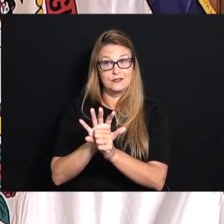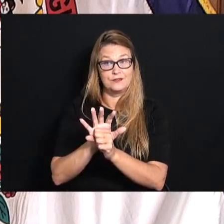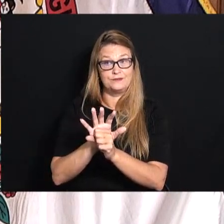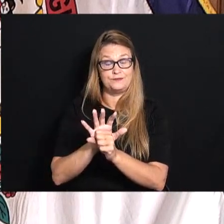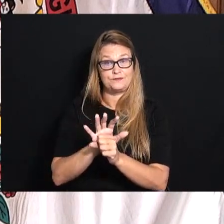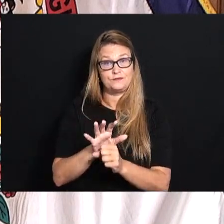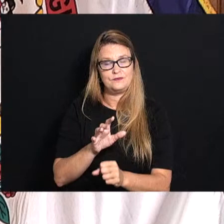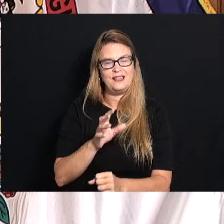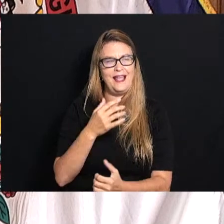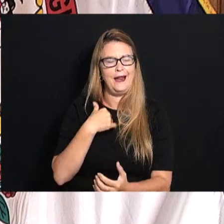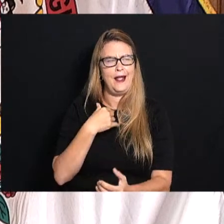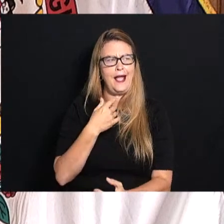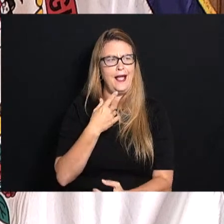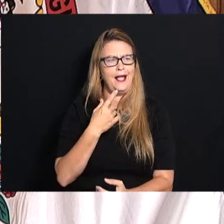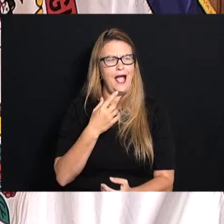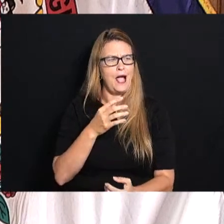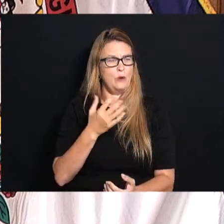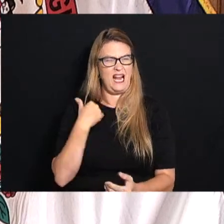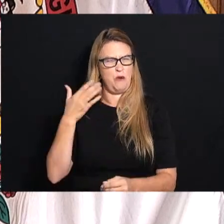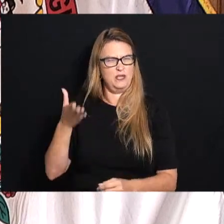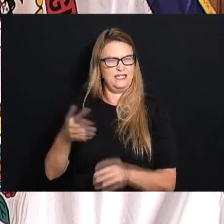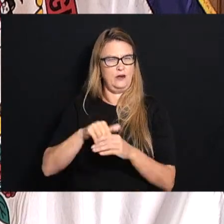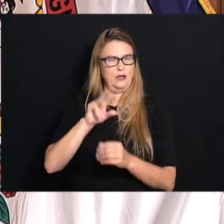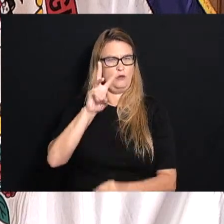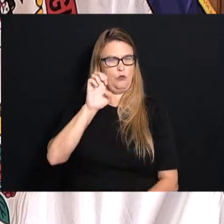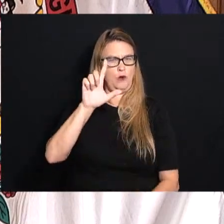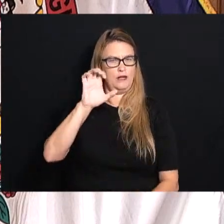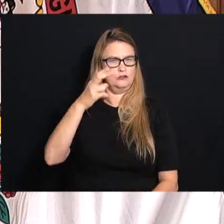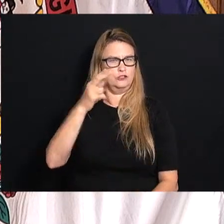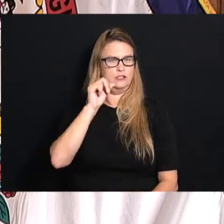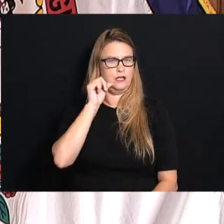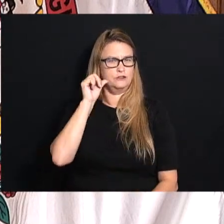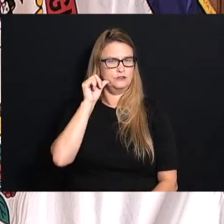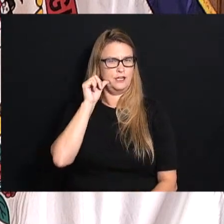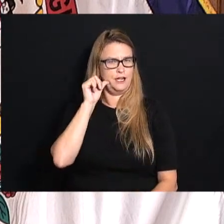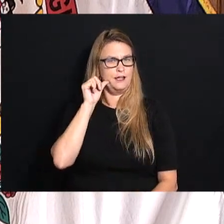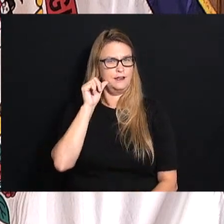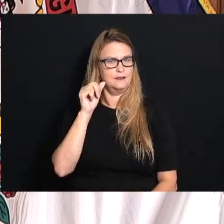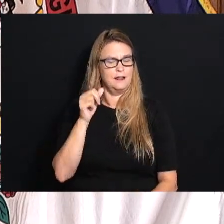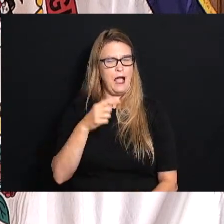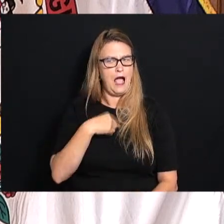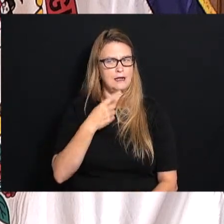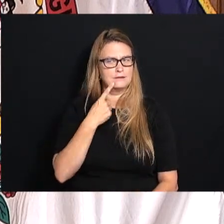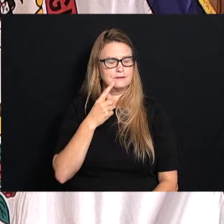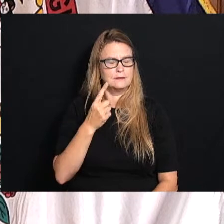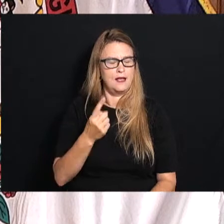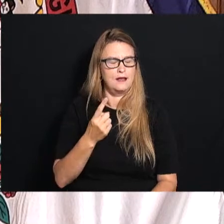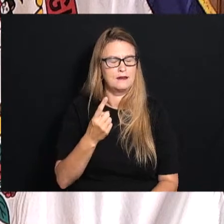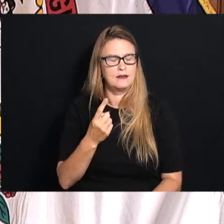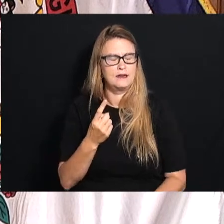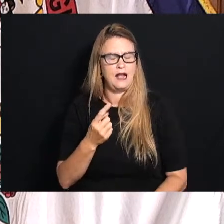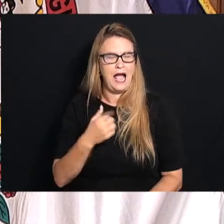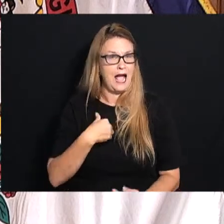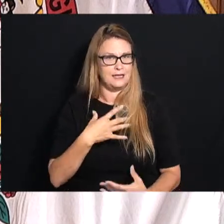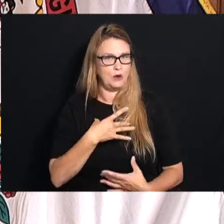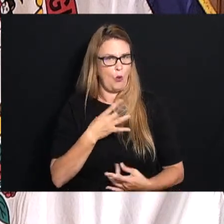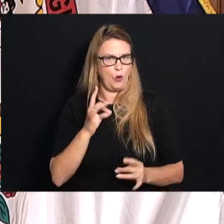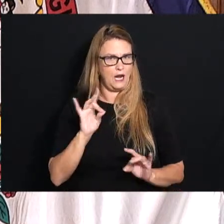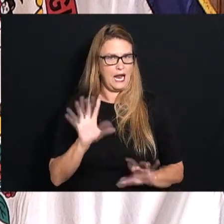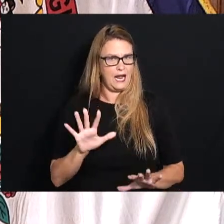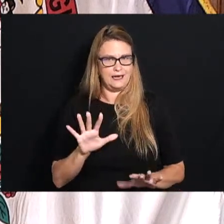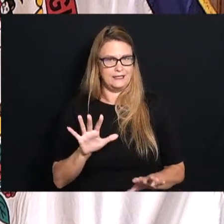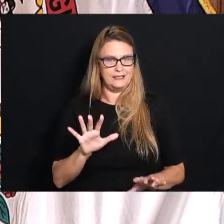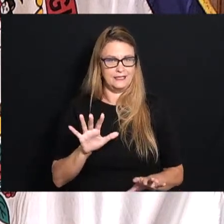I said this yesterday at Welch, at the Welch Hospital. I said, I don't like, no